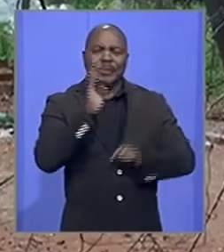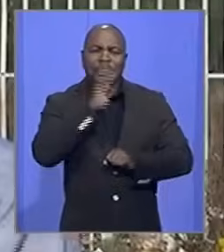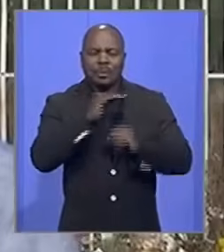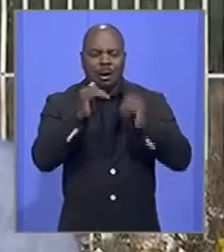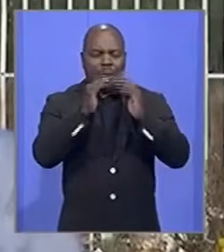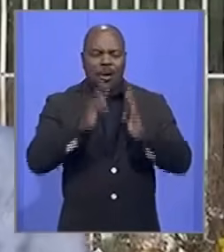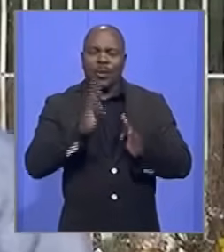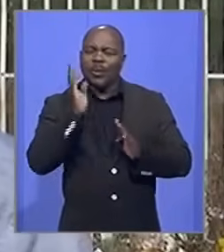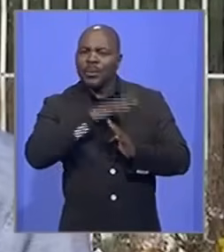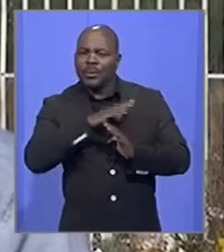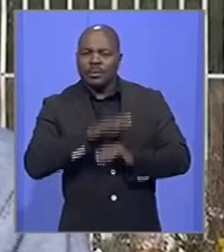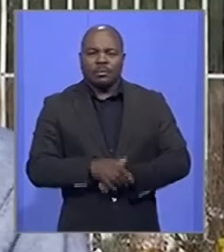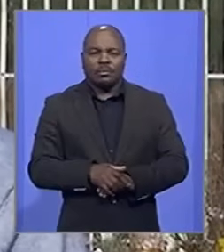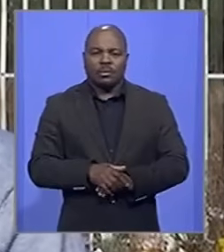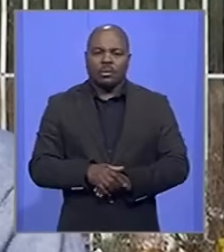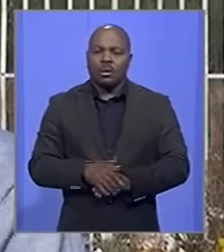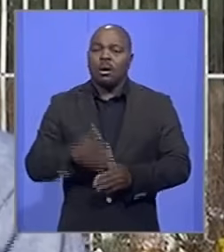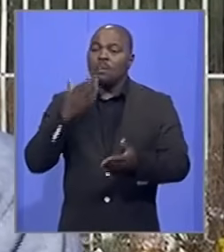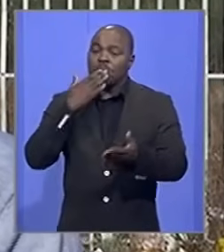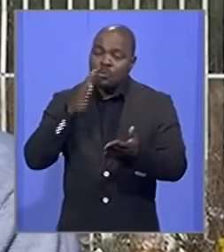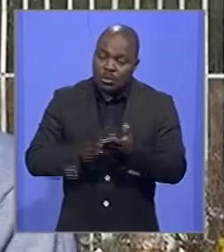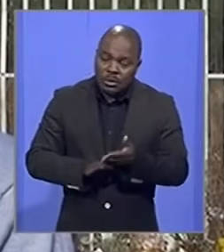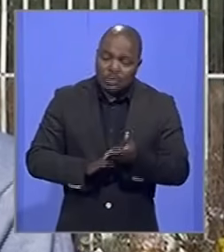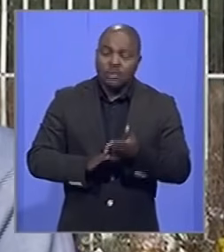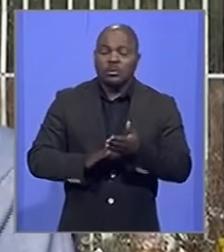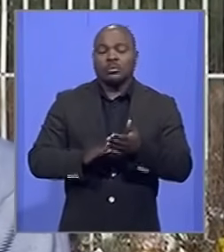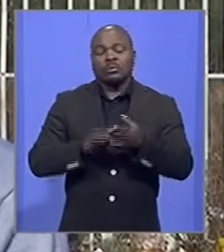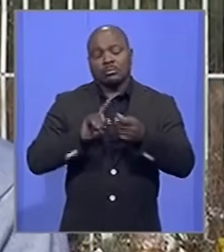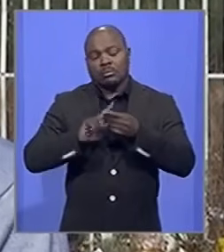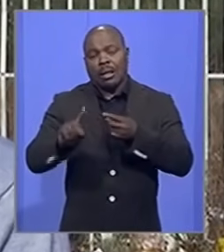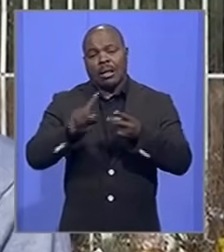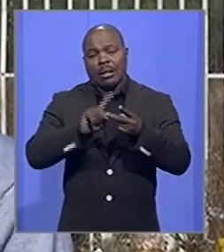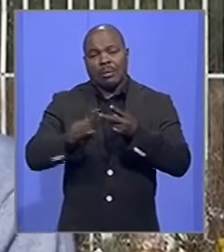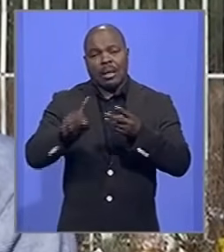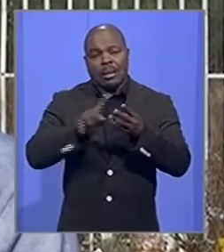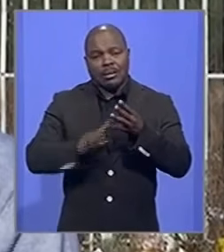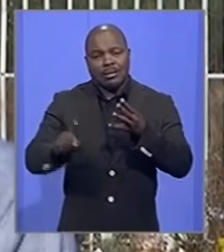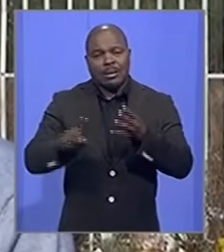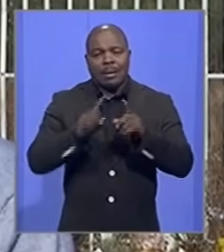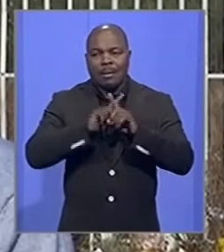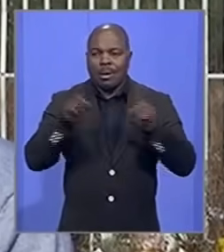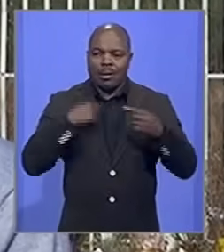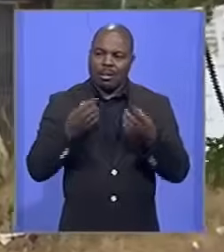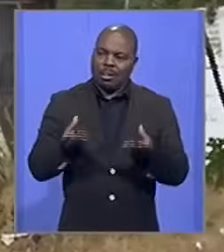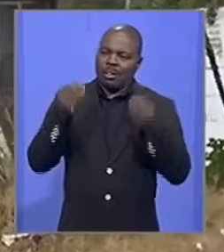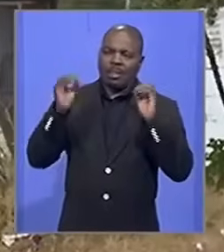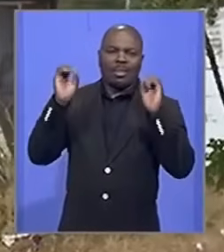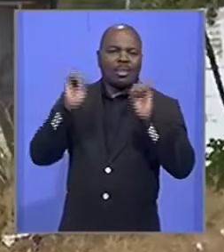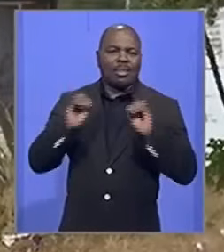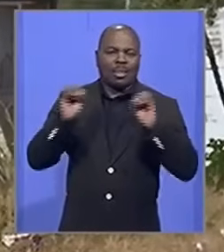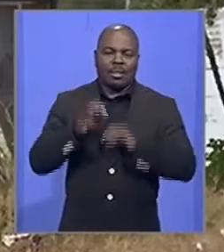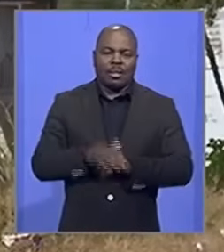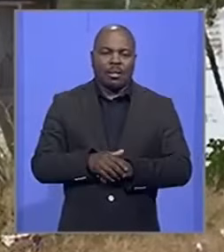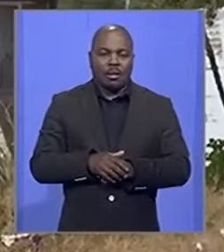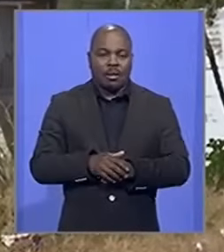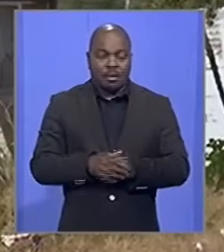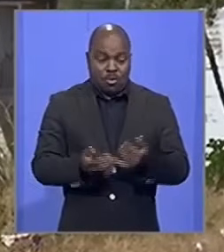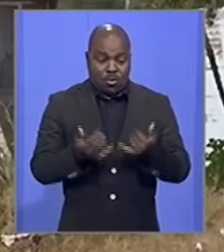matlo. Ra tshepisiwa, mara gona sepe se leng gore ra se tshepisiwa se re se itlhelelang. Crime